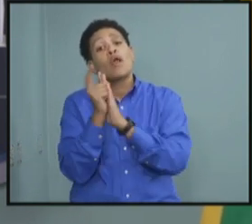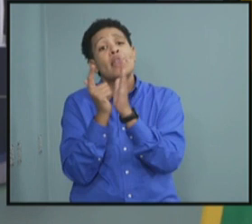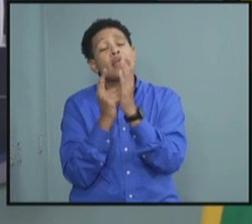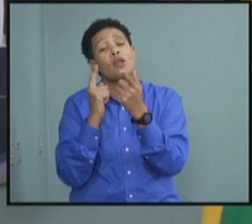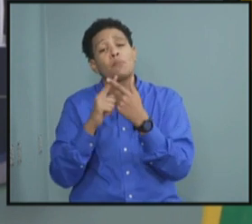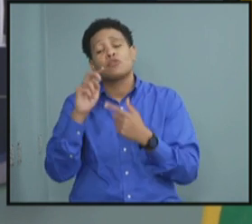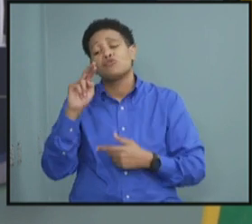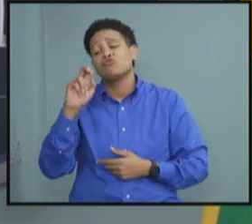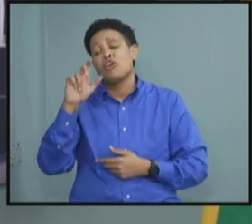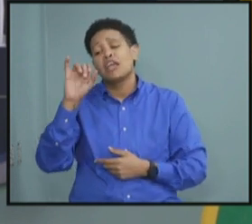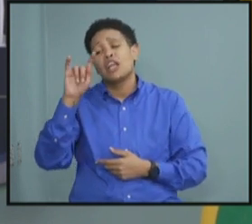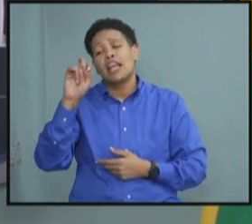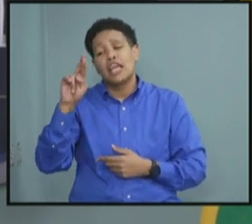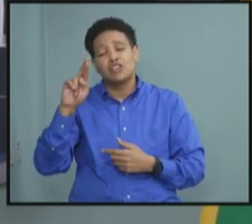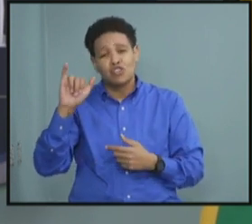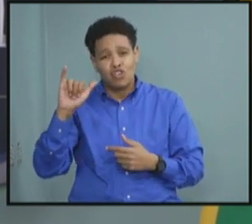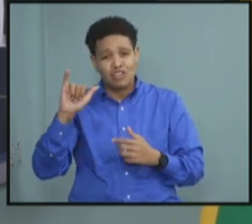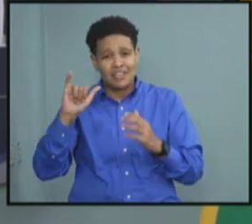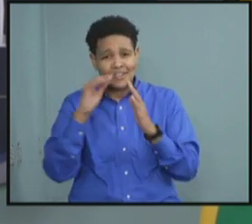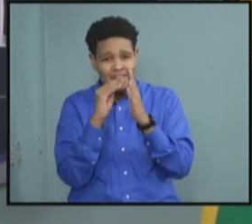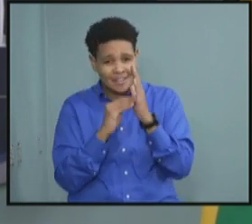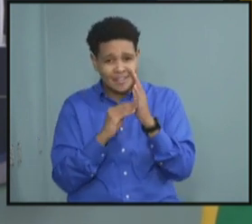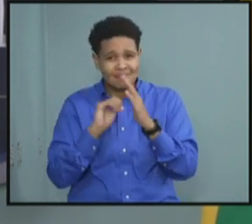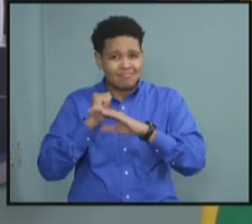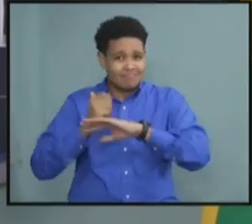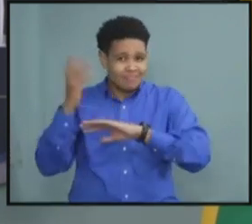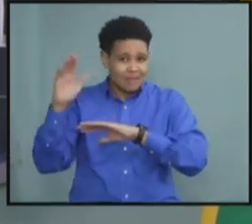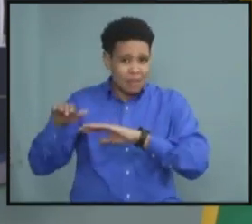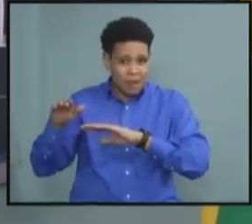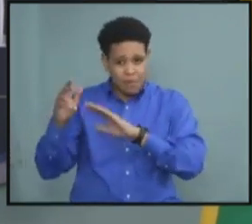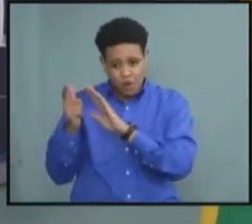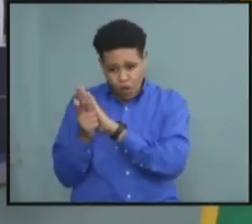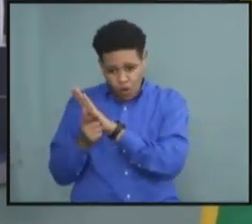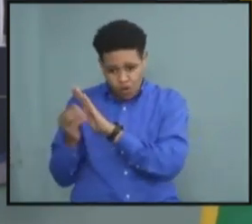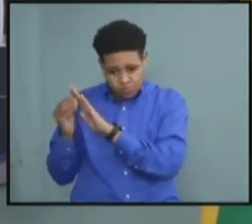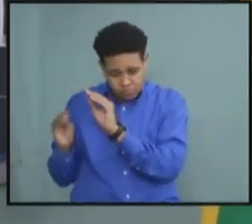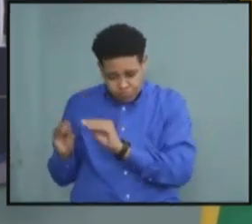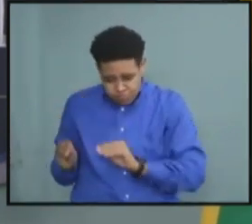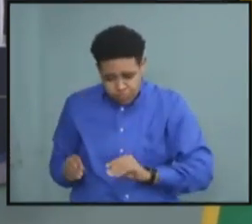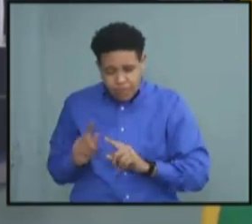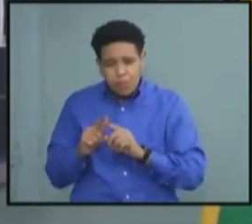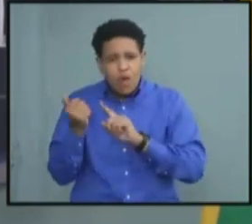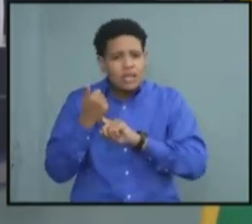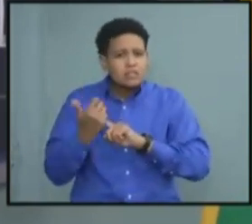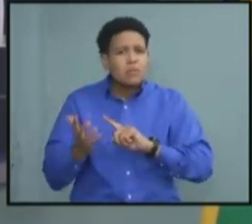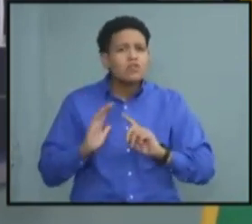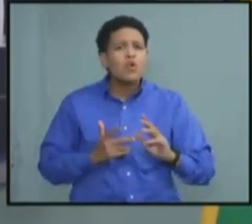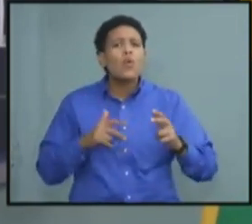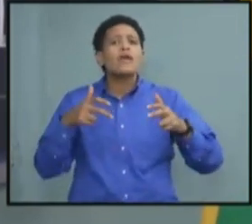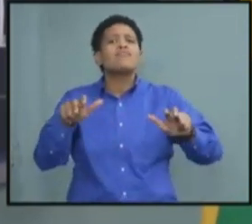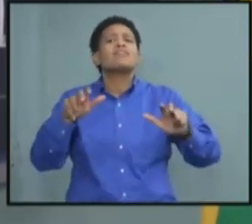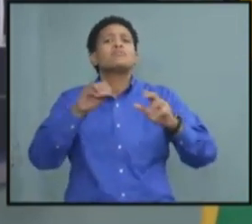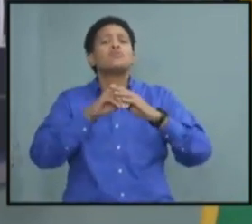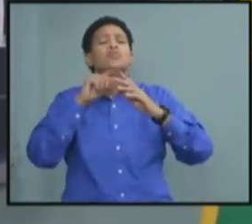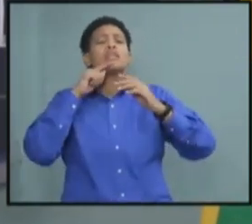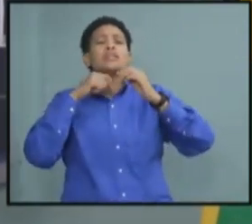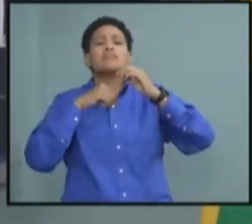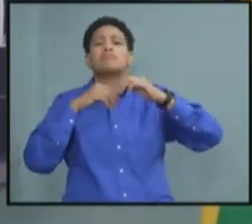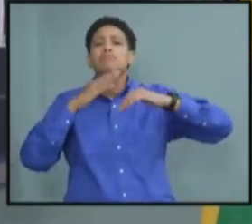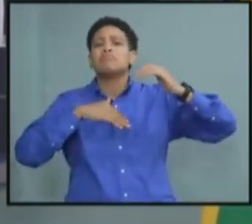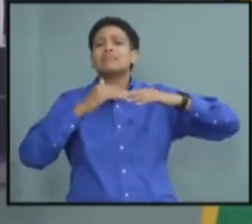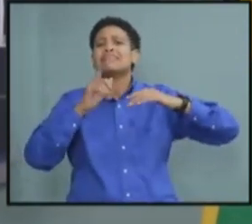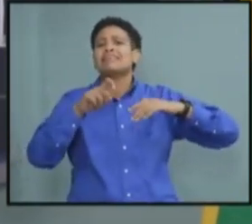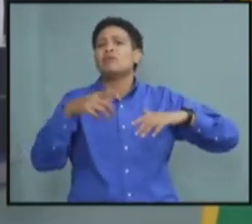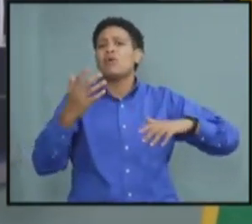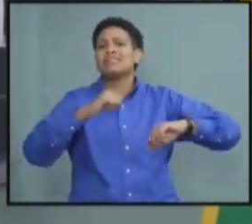regulatory framework and expanding our investment portfolio in the infrastructure to support the